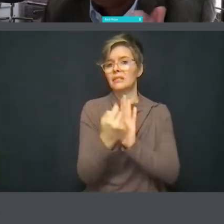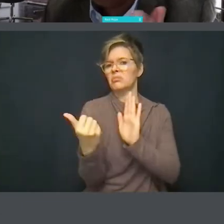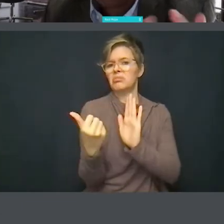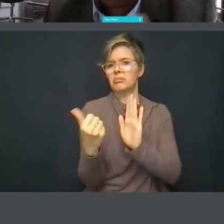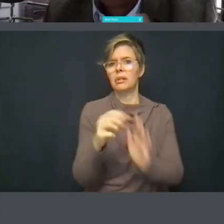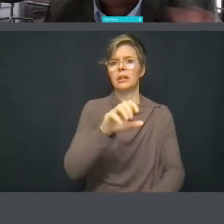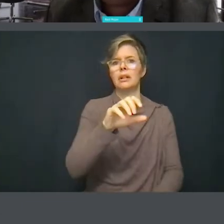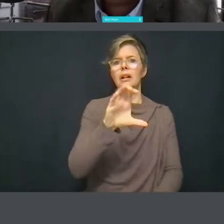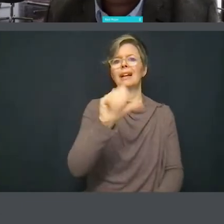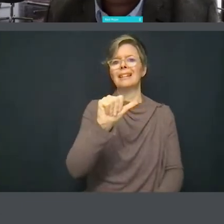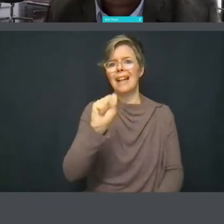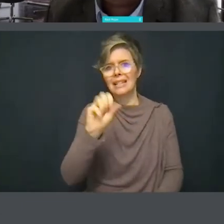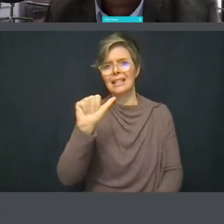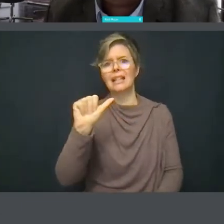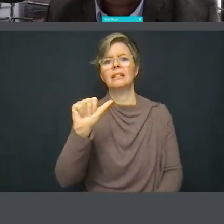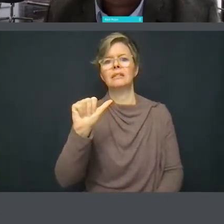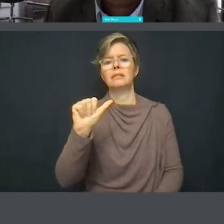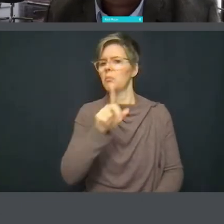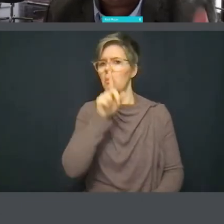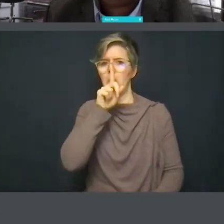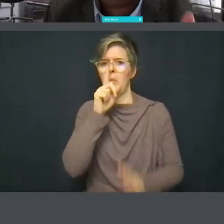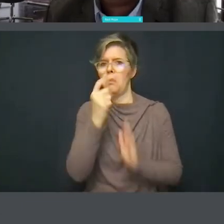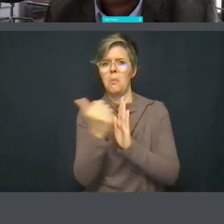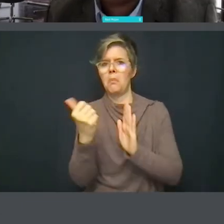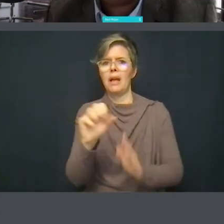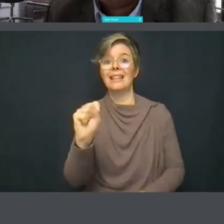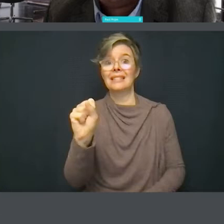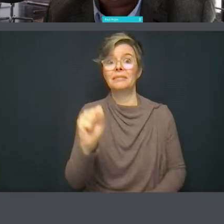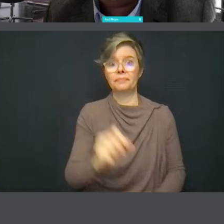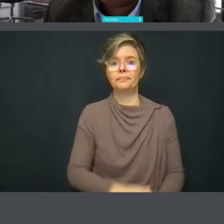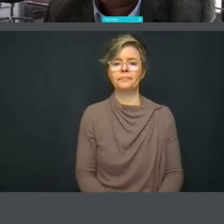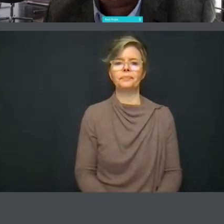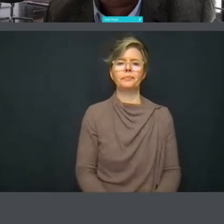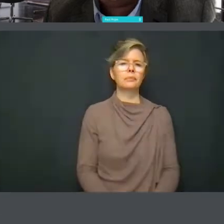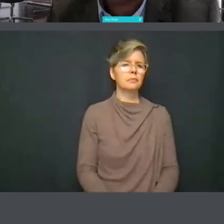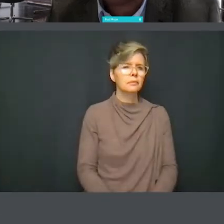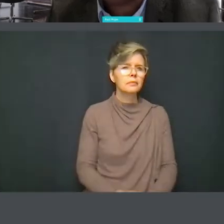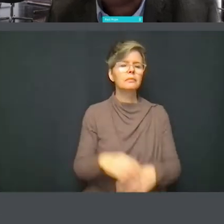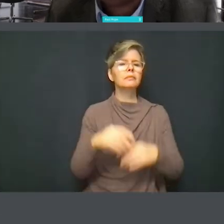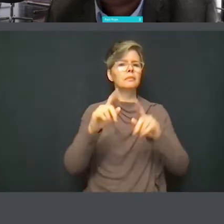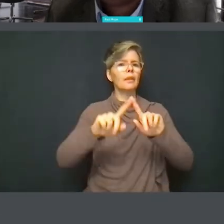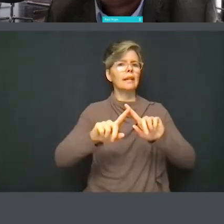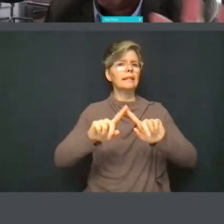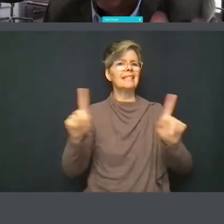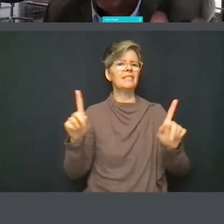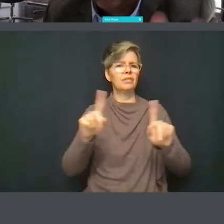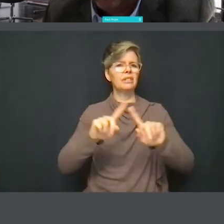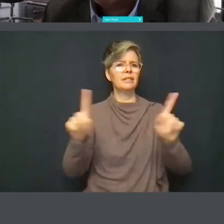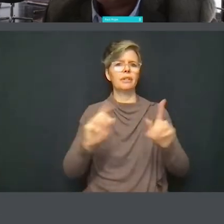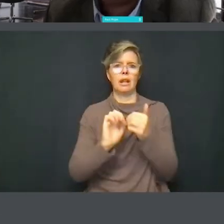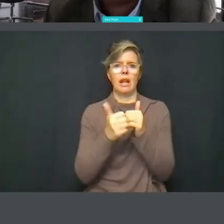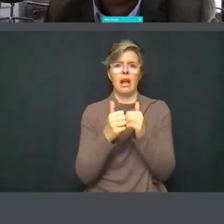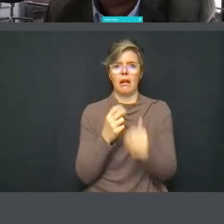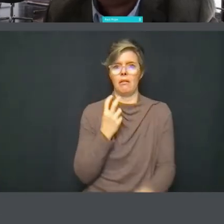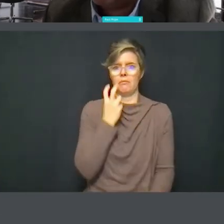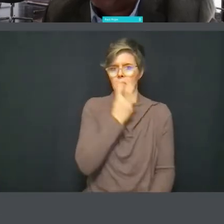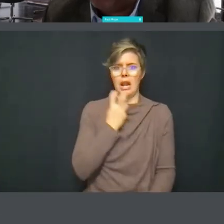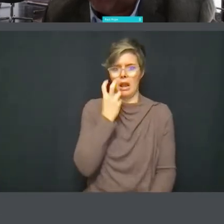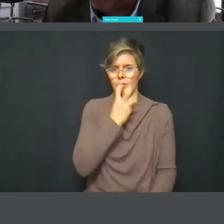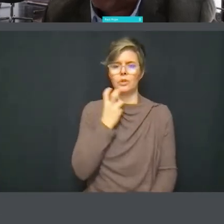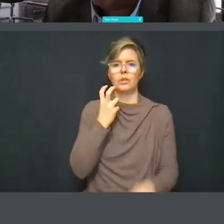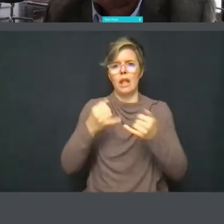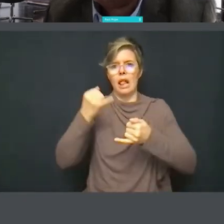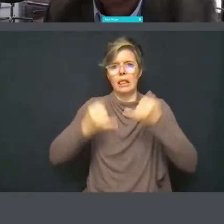aspiration? We don't need to get into that. The idea is that it's very clearly a different, like that final consonant,